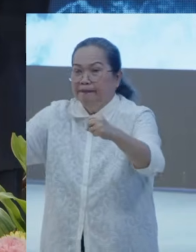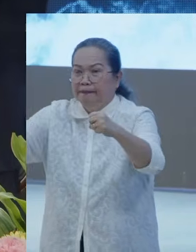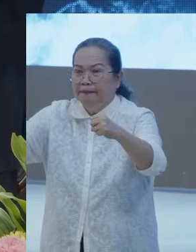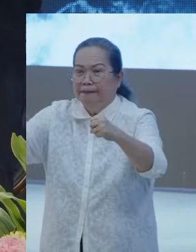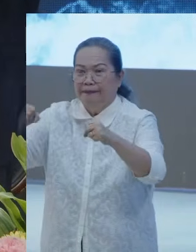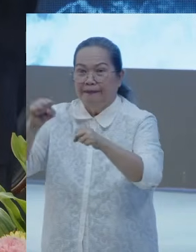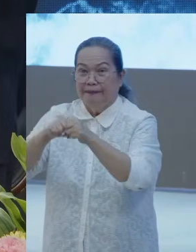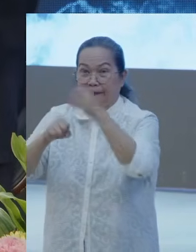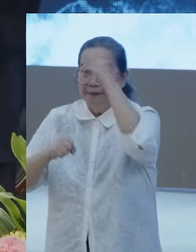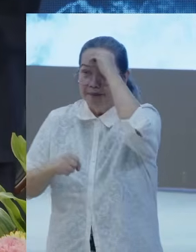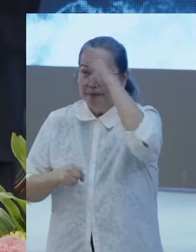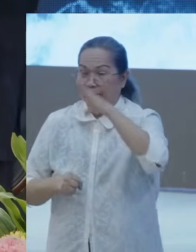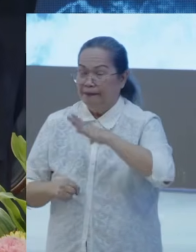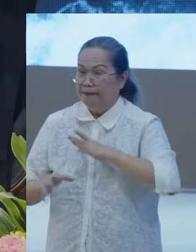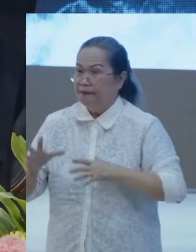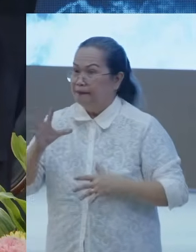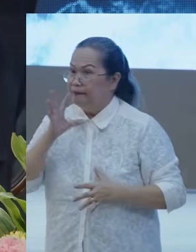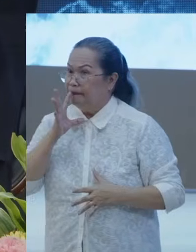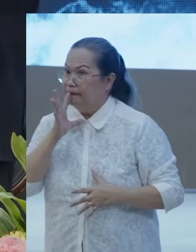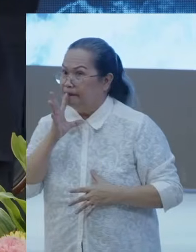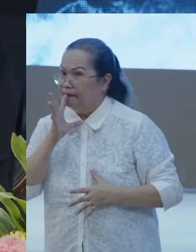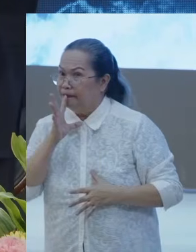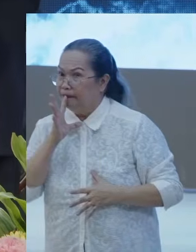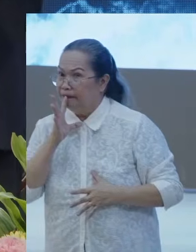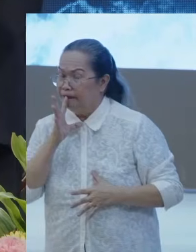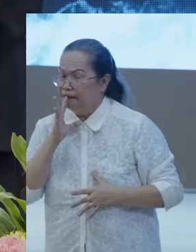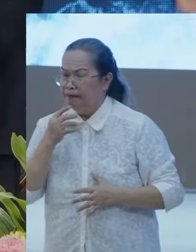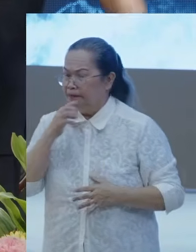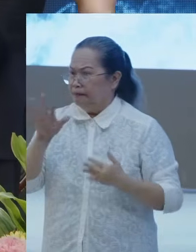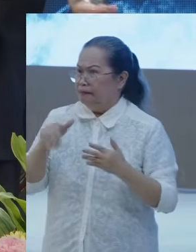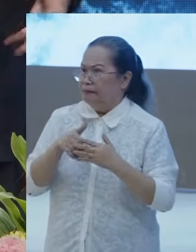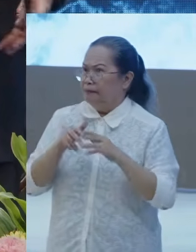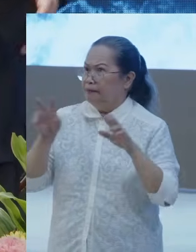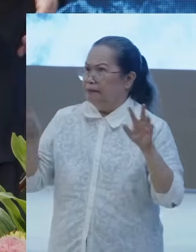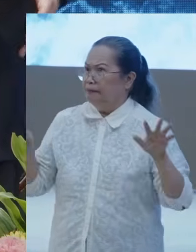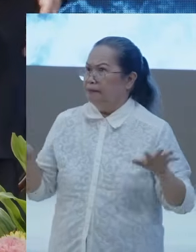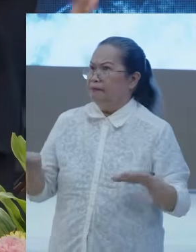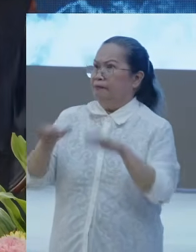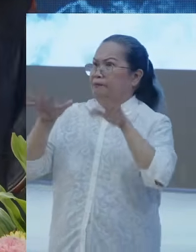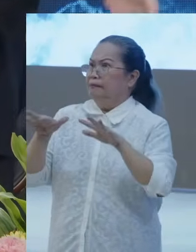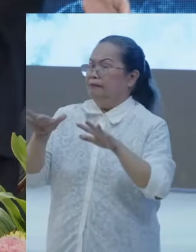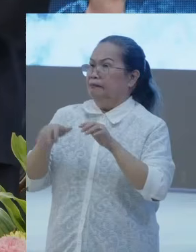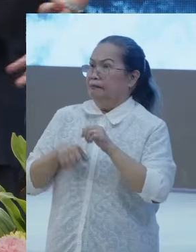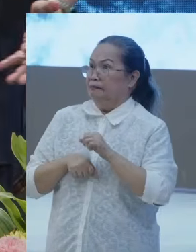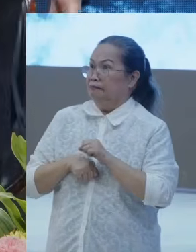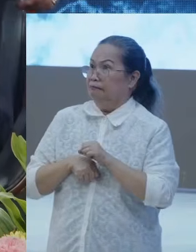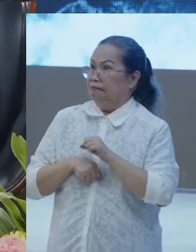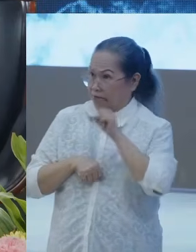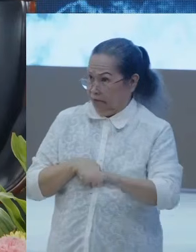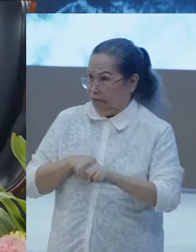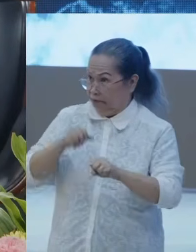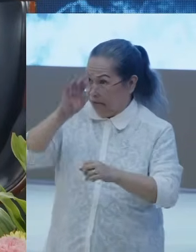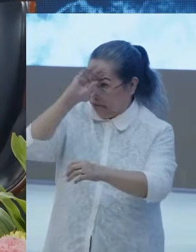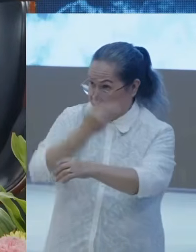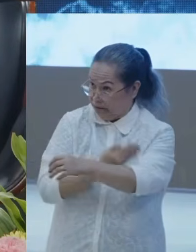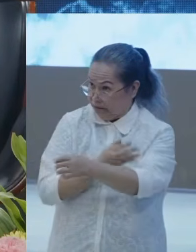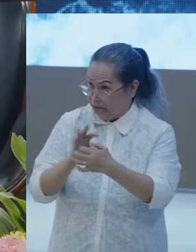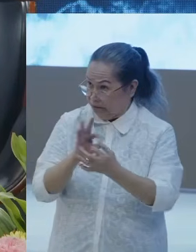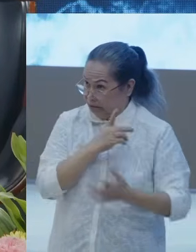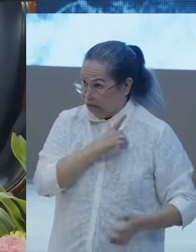so that the man spoke and saw. And all the people were amazed and said, can this be the son of